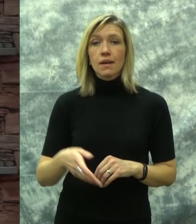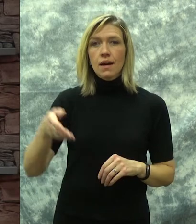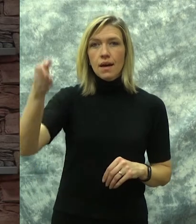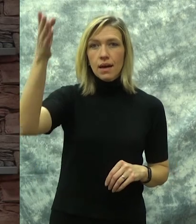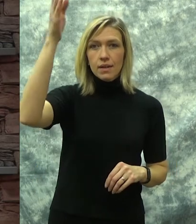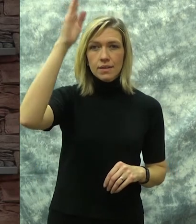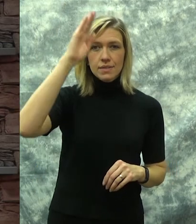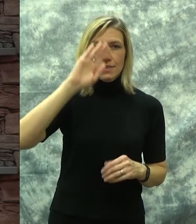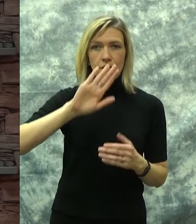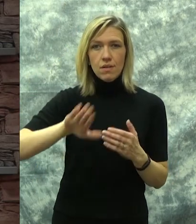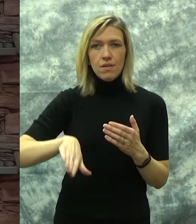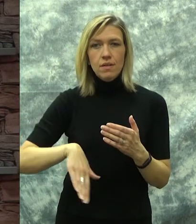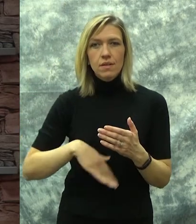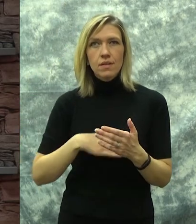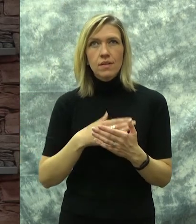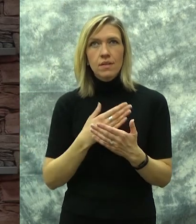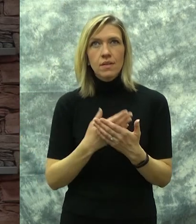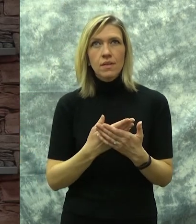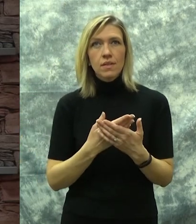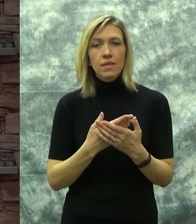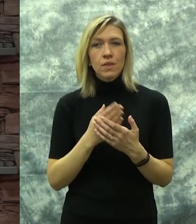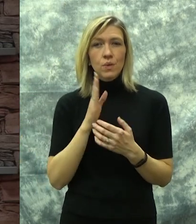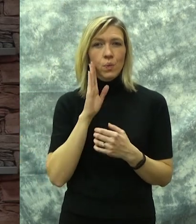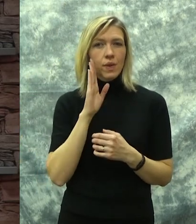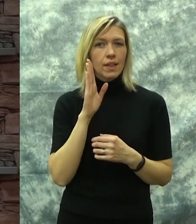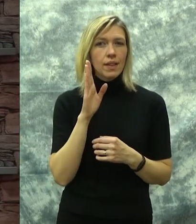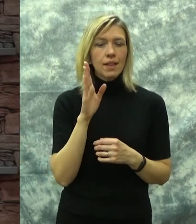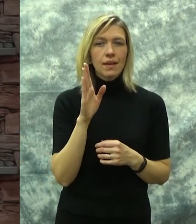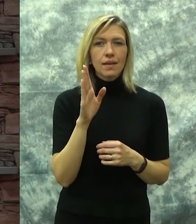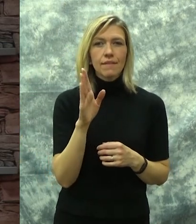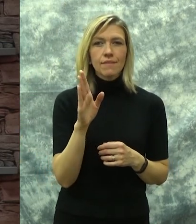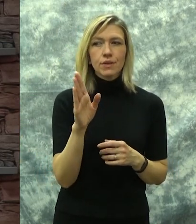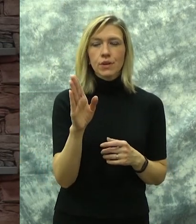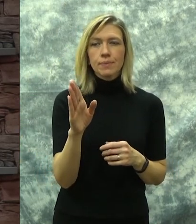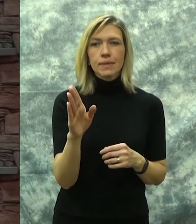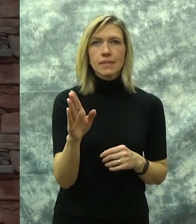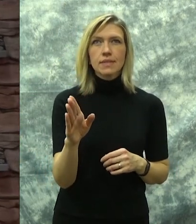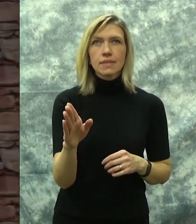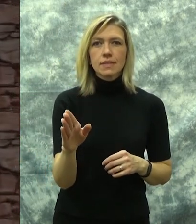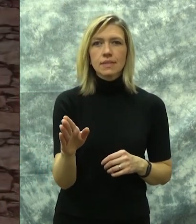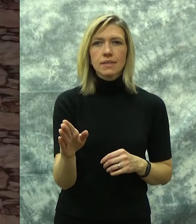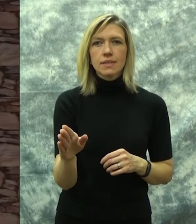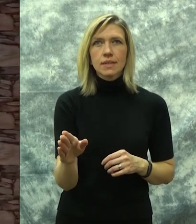God is all there will ever be.